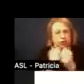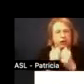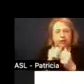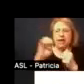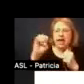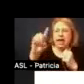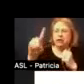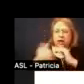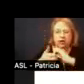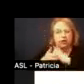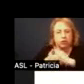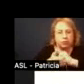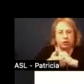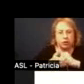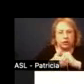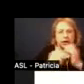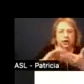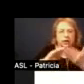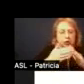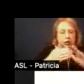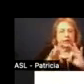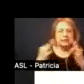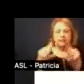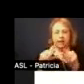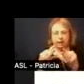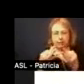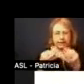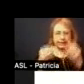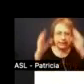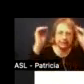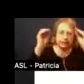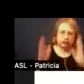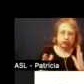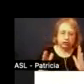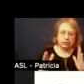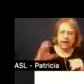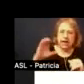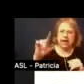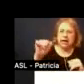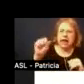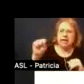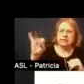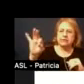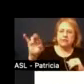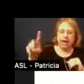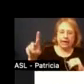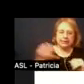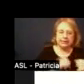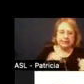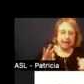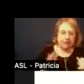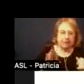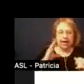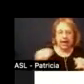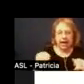partners of course community families uh teachers classified staff you know site leaders and the